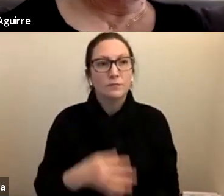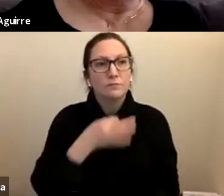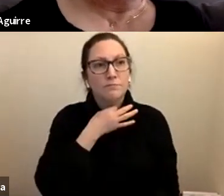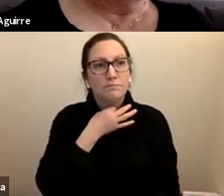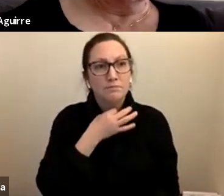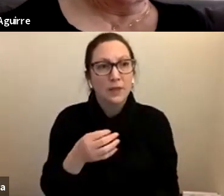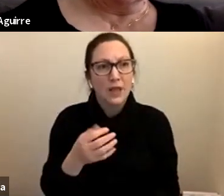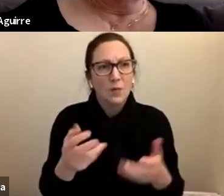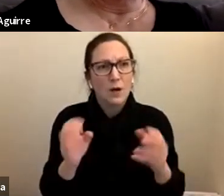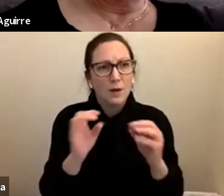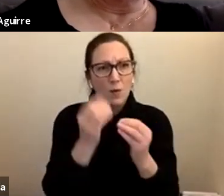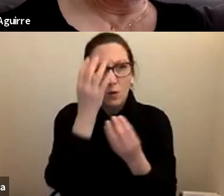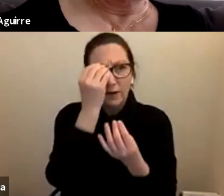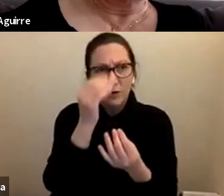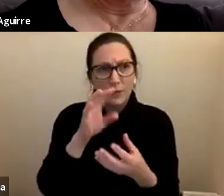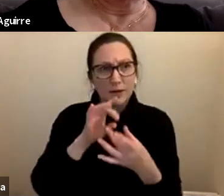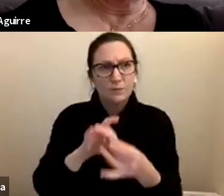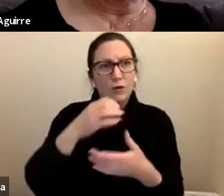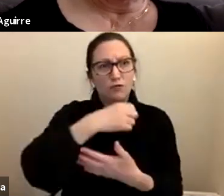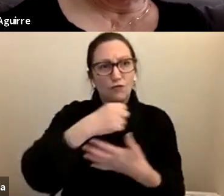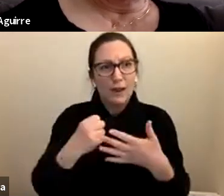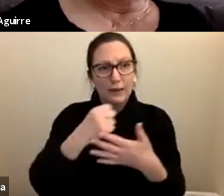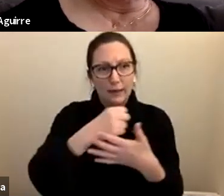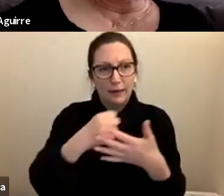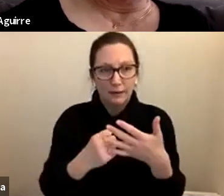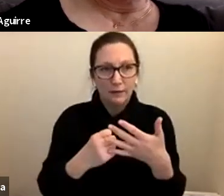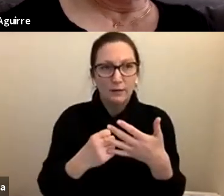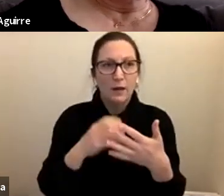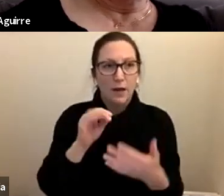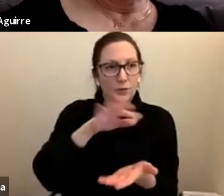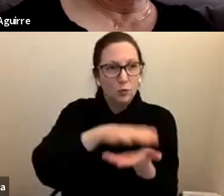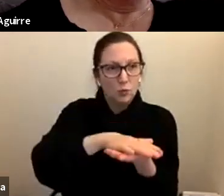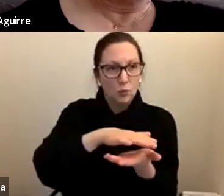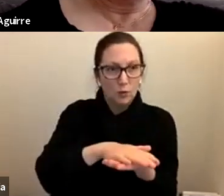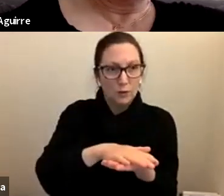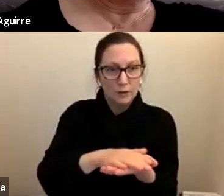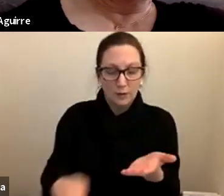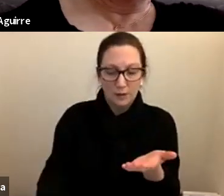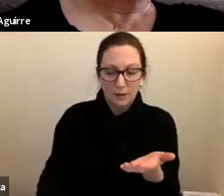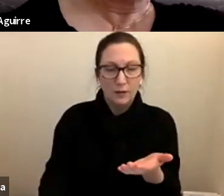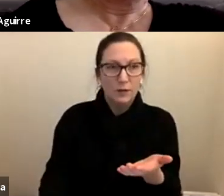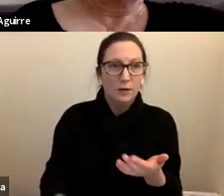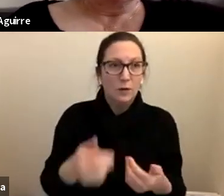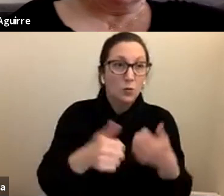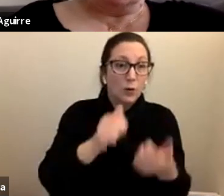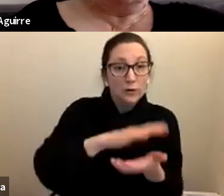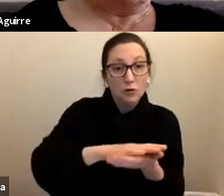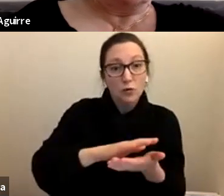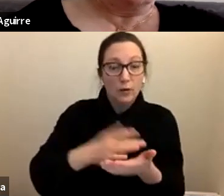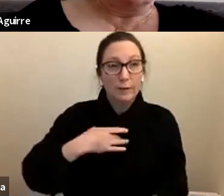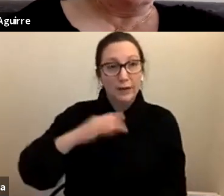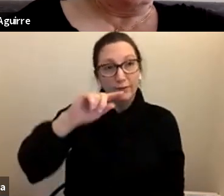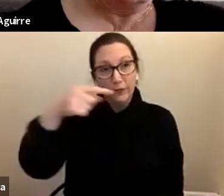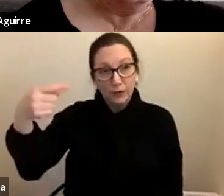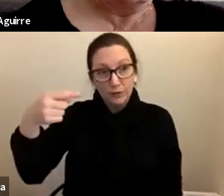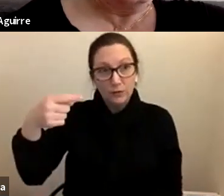more information about the ranking of the schools and like how many people rank first each school, and if